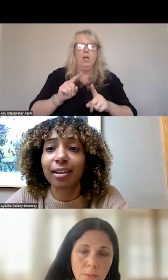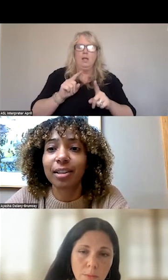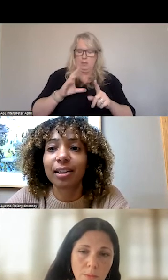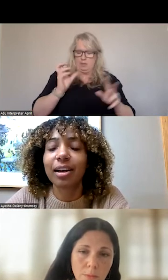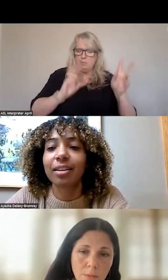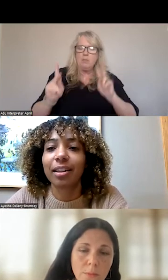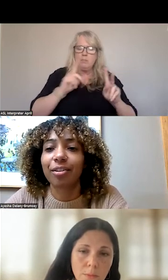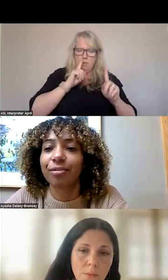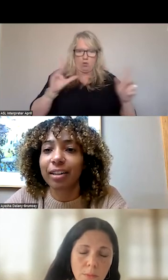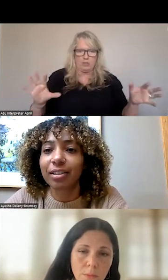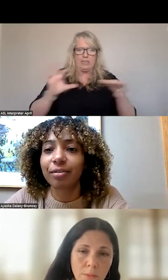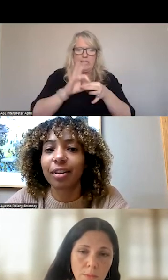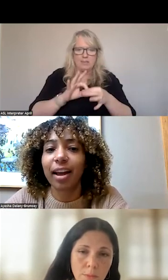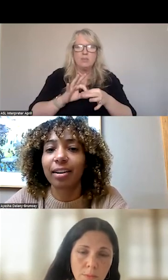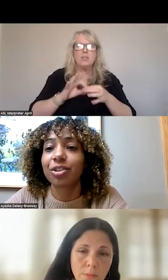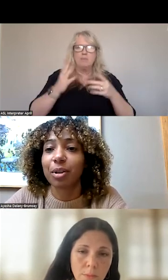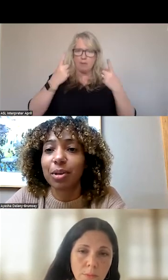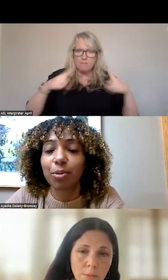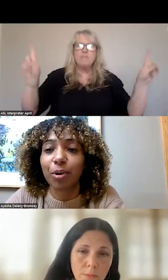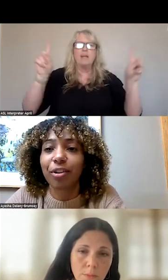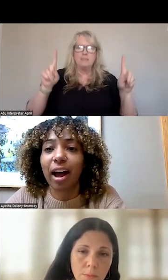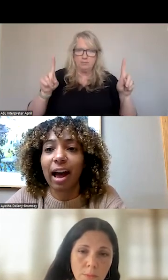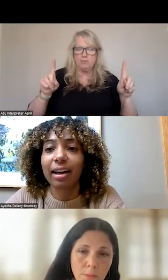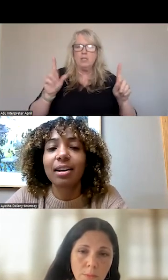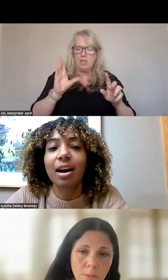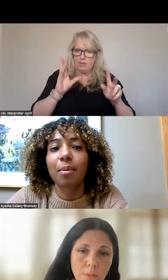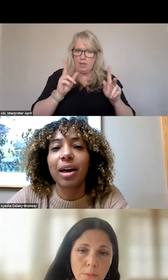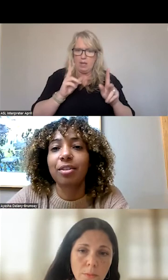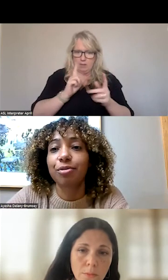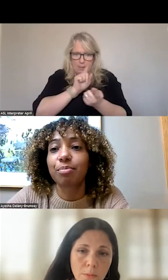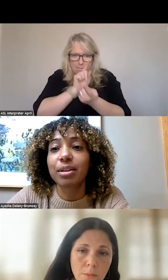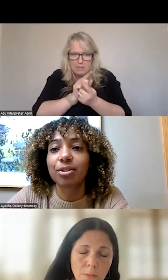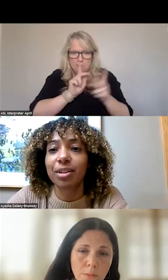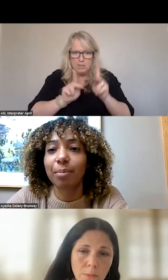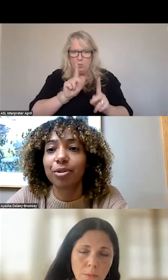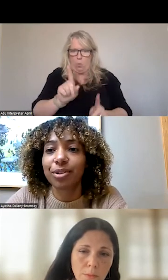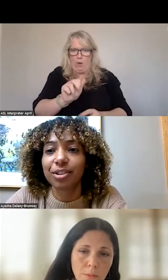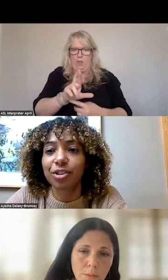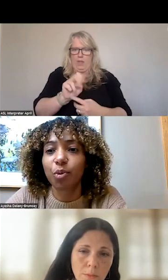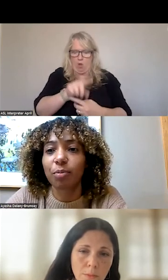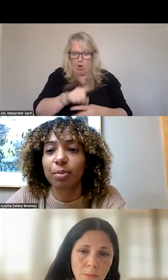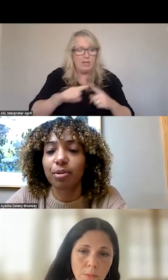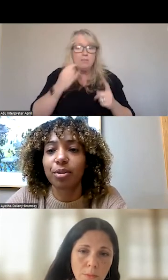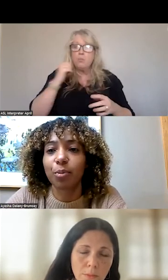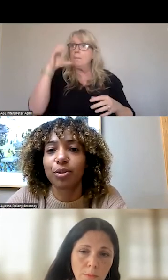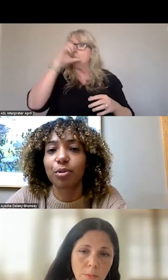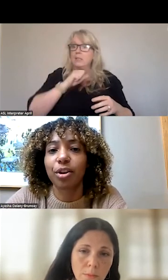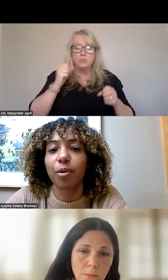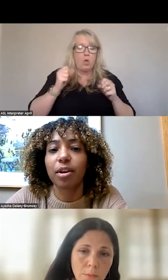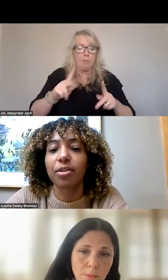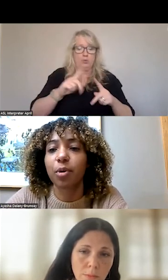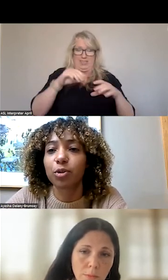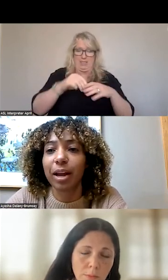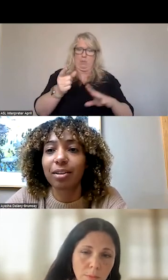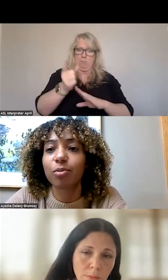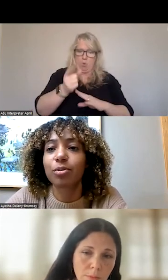they are connected, that they are effective, that they actually meet people where they're at. And if we miss those opportunities to support people in the moments when